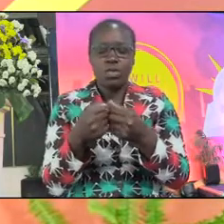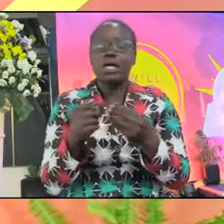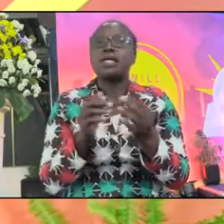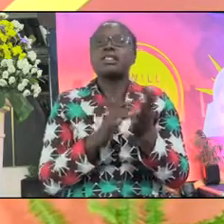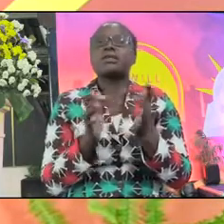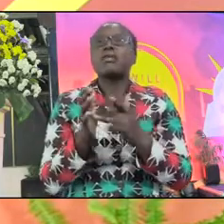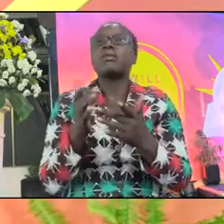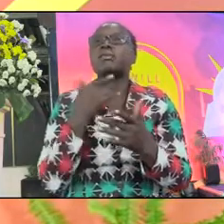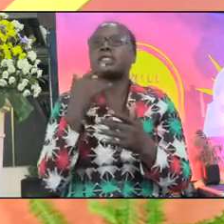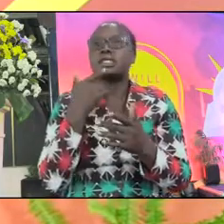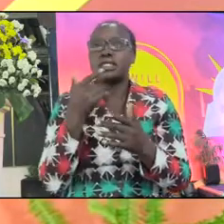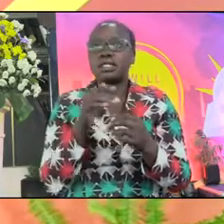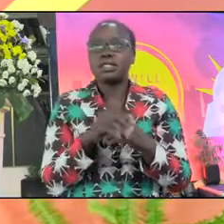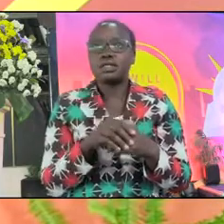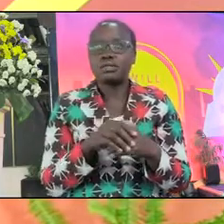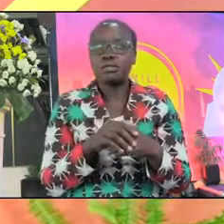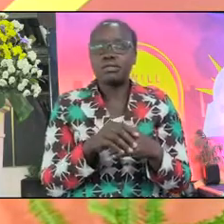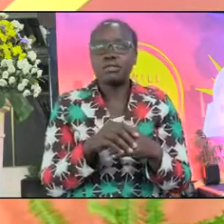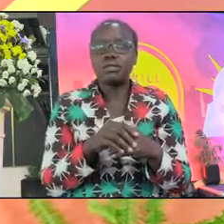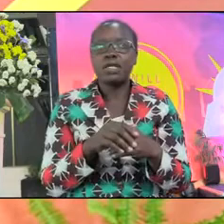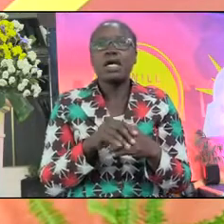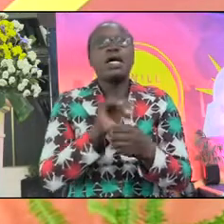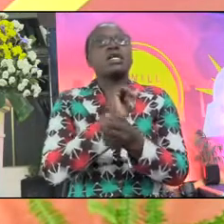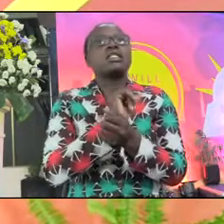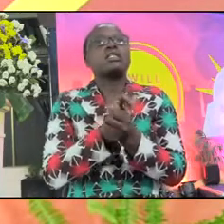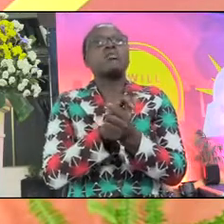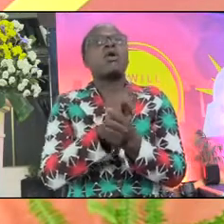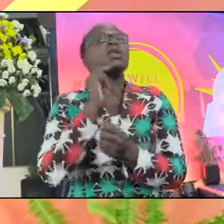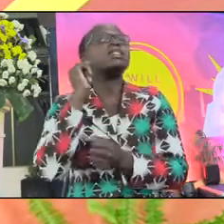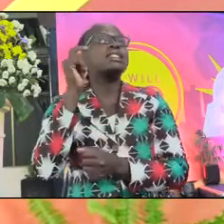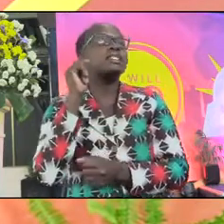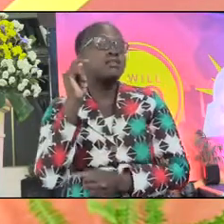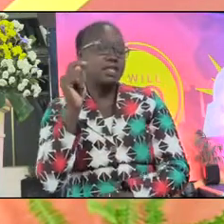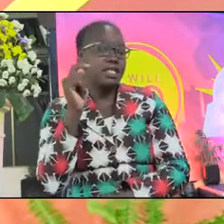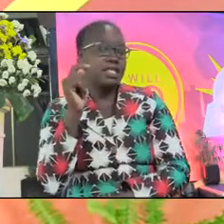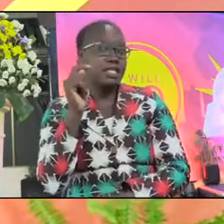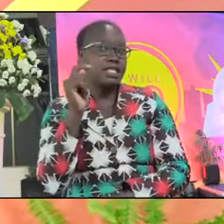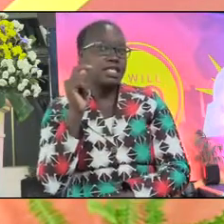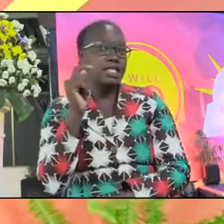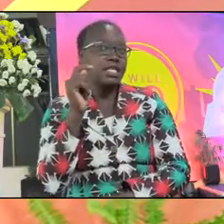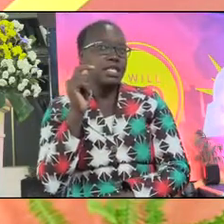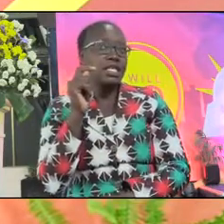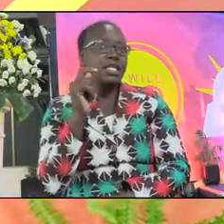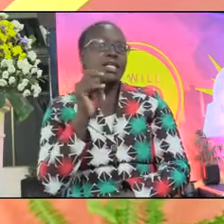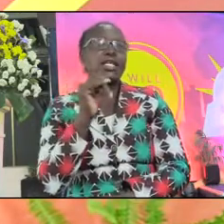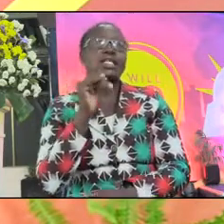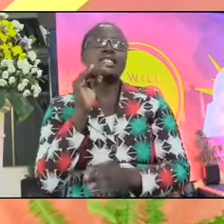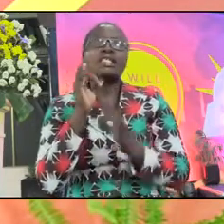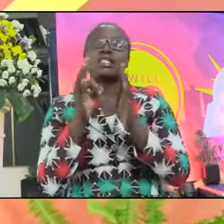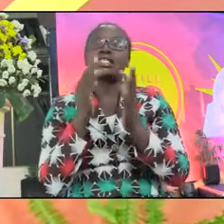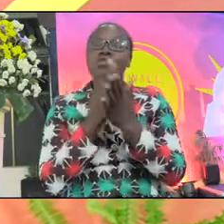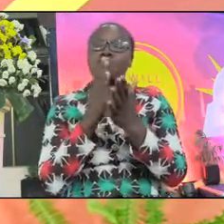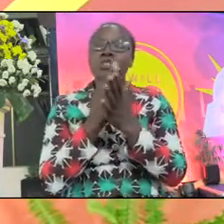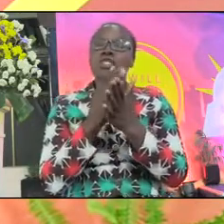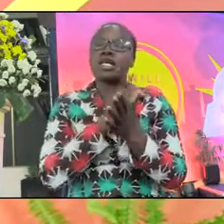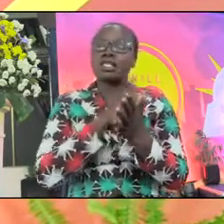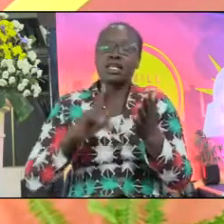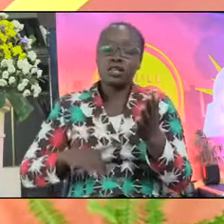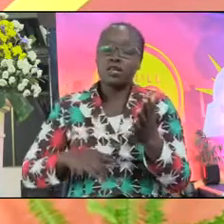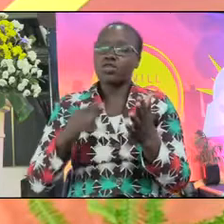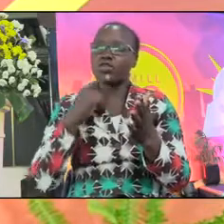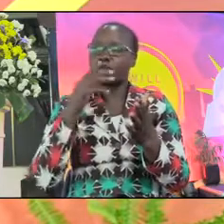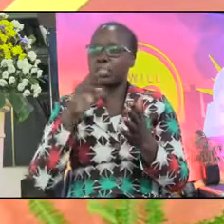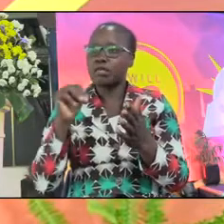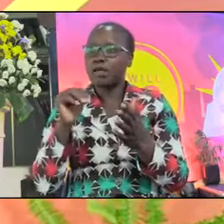The Bible says that Paul testified that the angel of the Lord told him that they